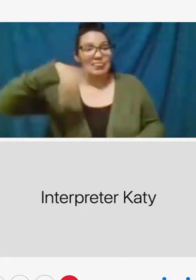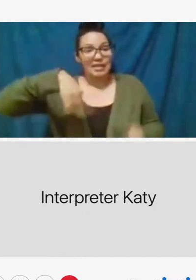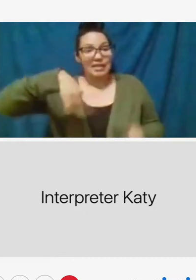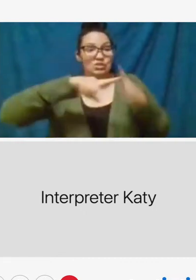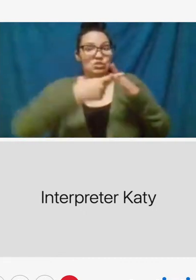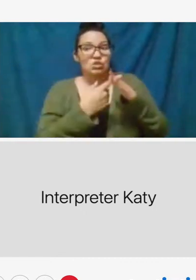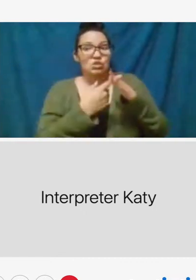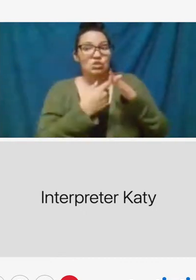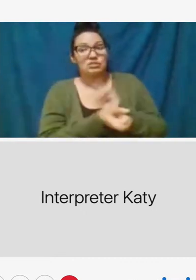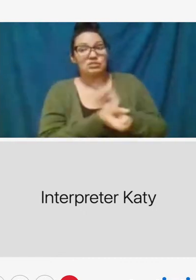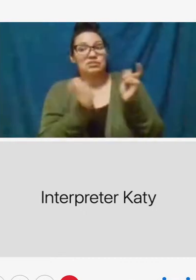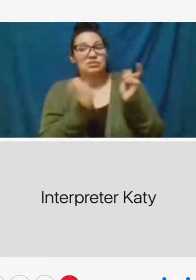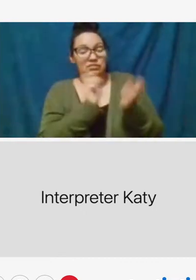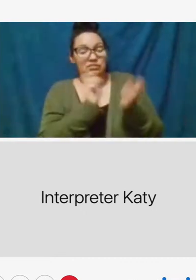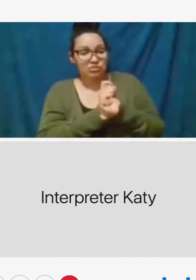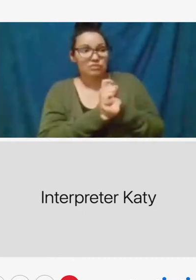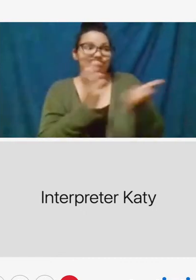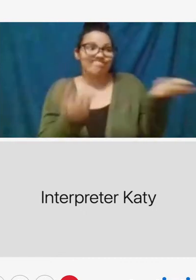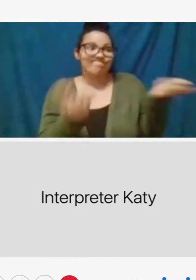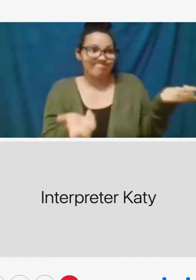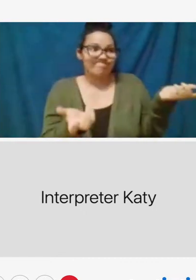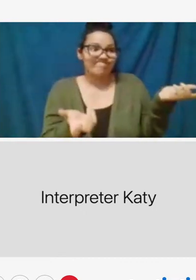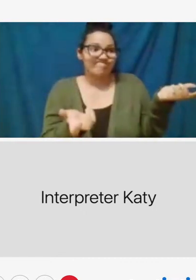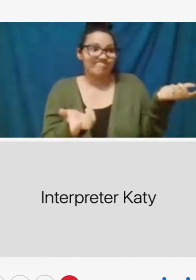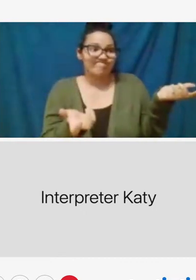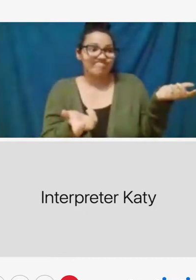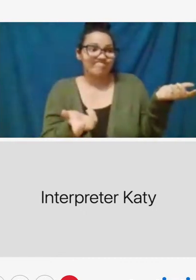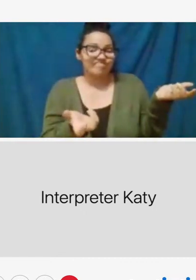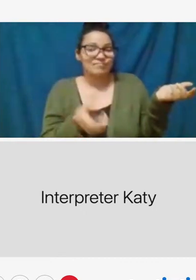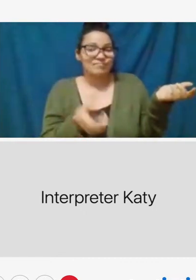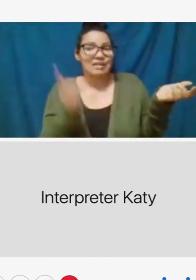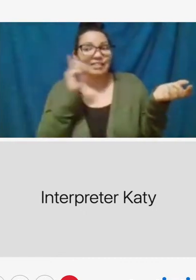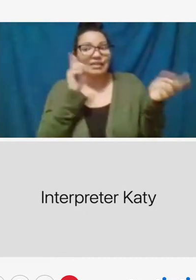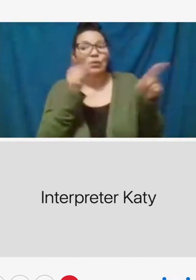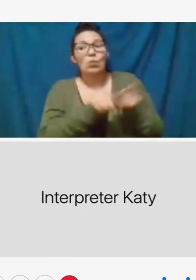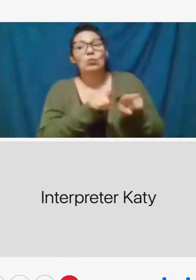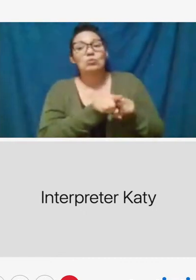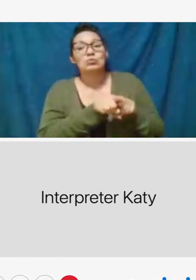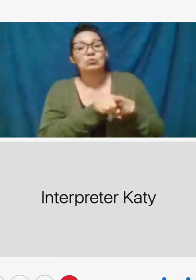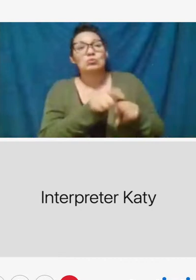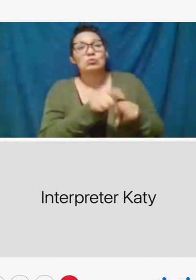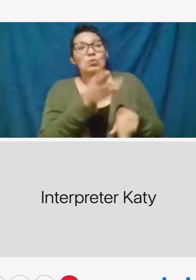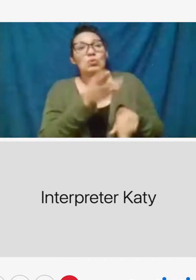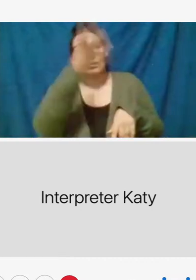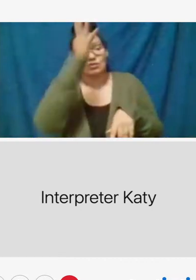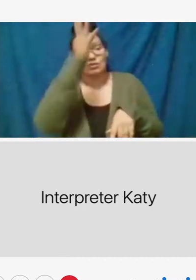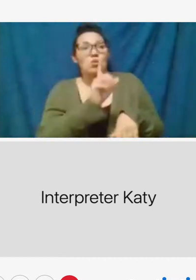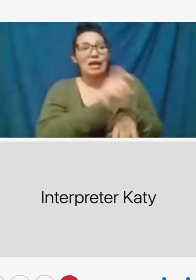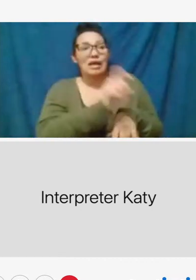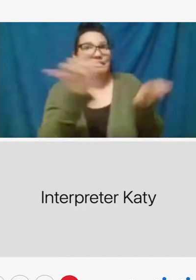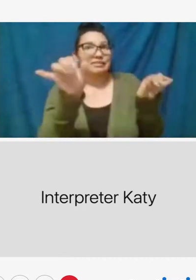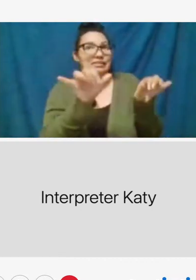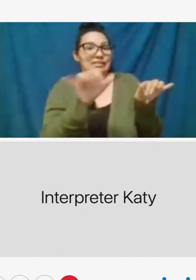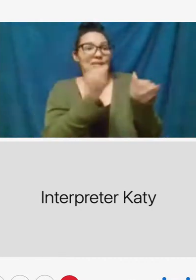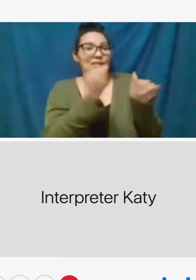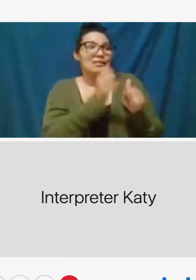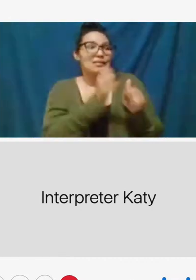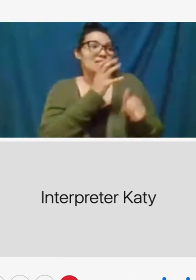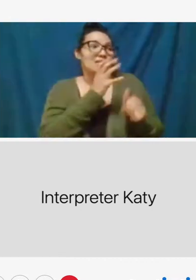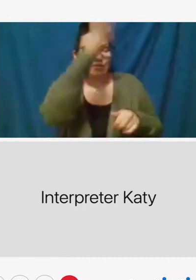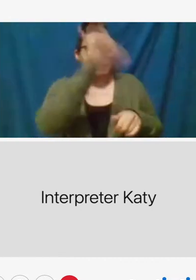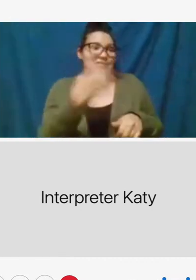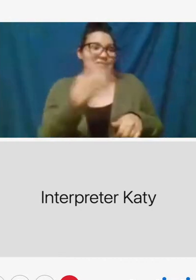that and uh and I think also on the parent I was going to ask the same question about the parents and I think that's something we really need to get on